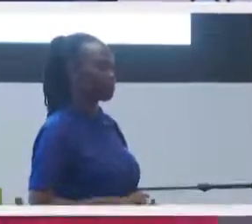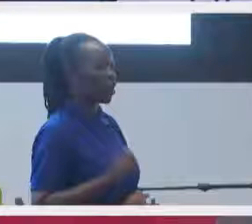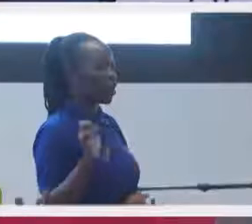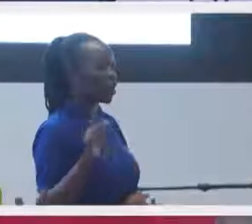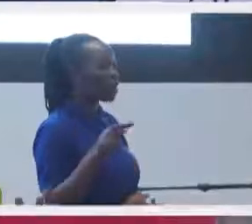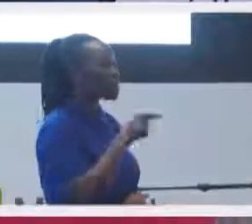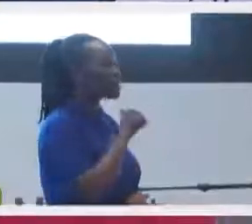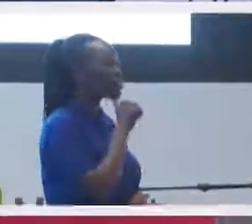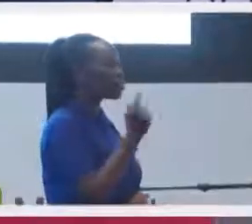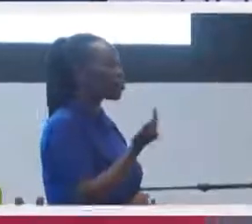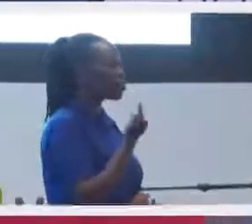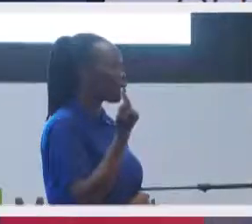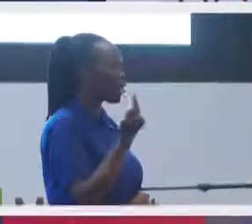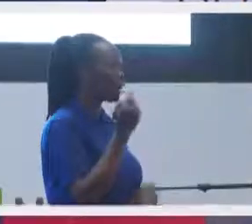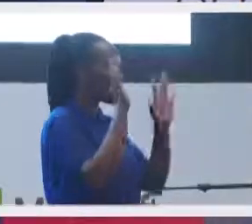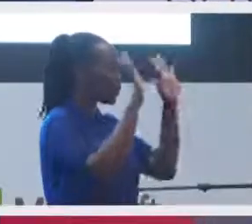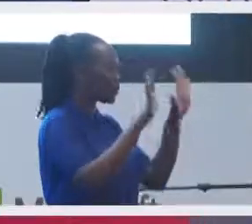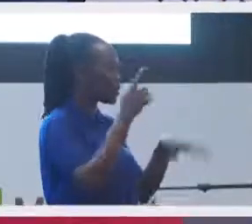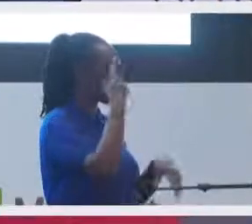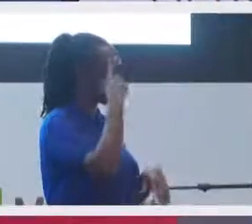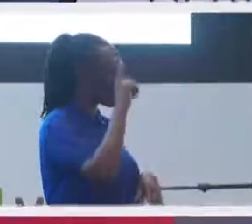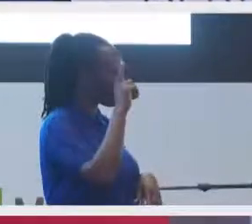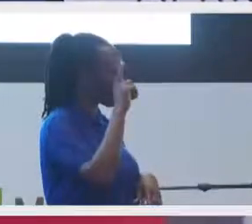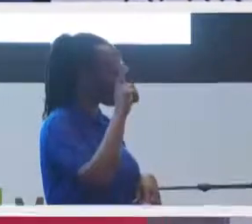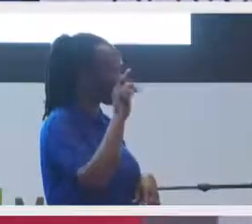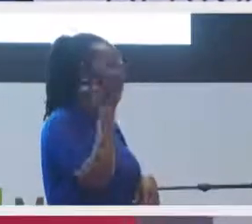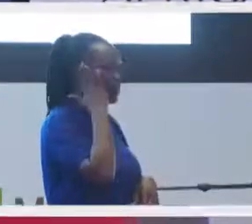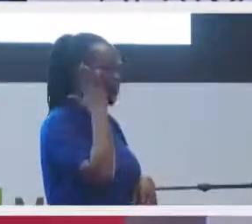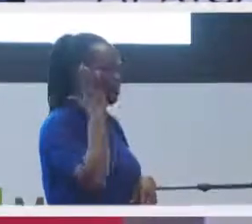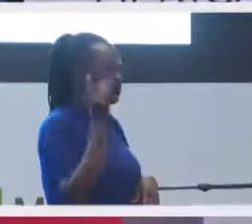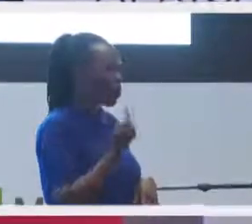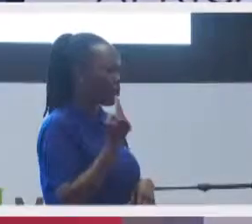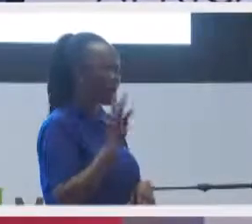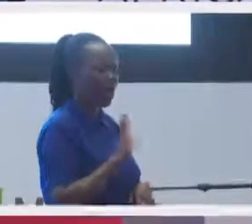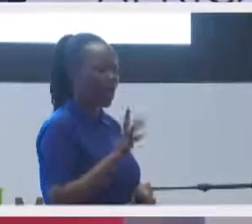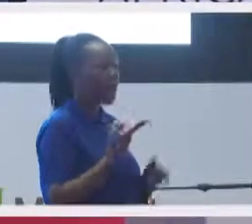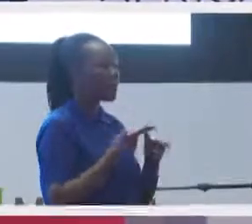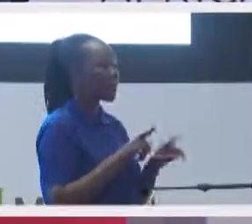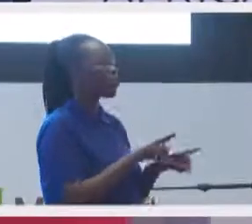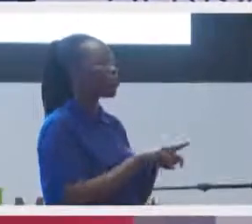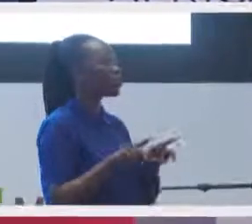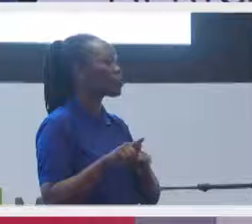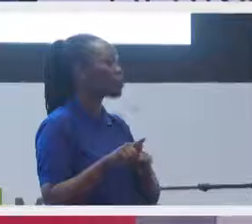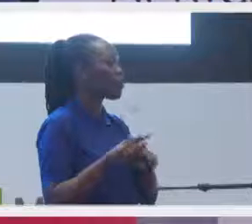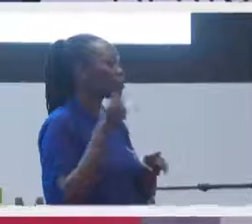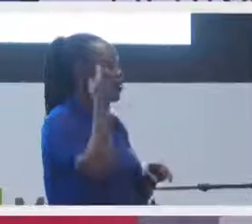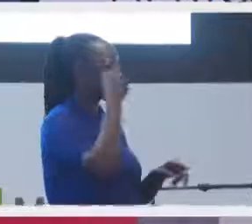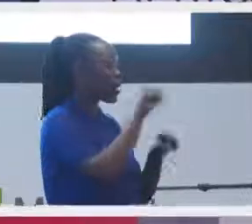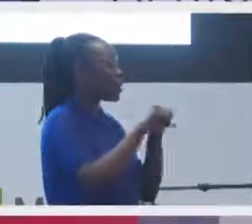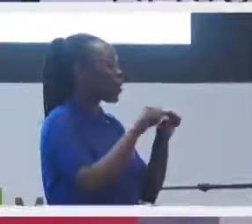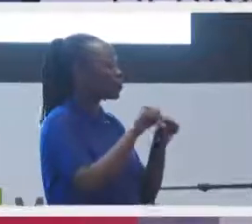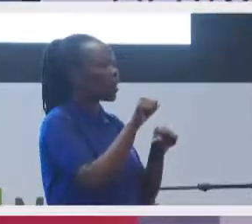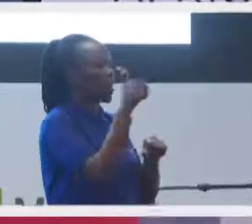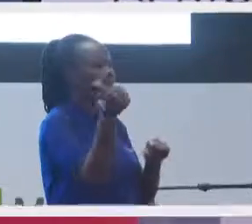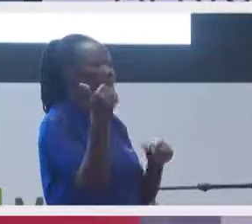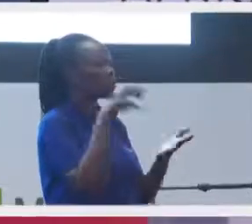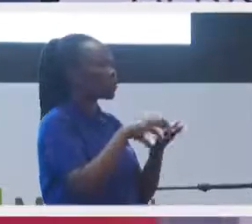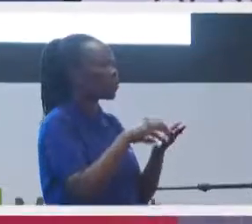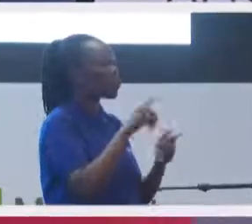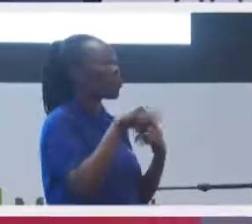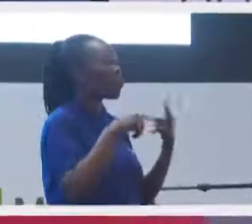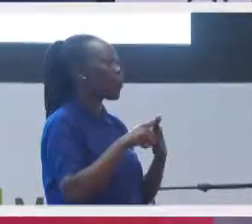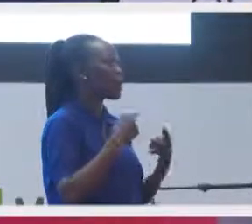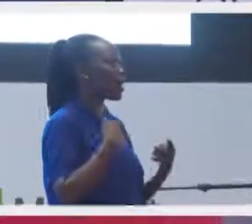that's not important only for deaf or hard of hearing users, but think about other situations. When I